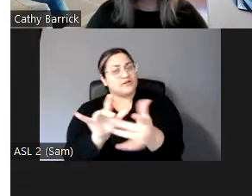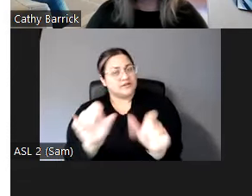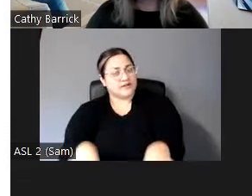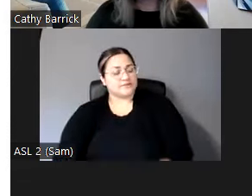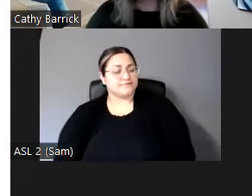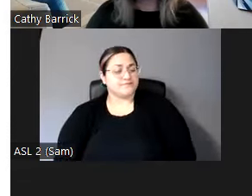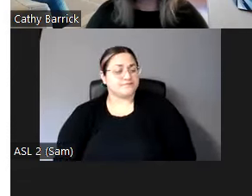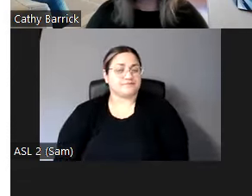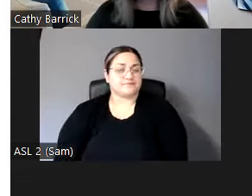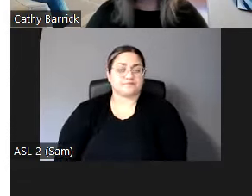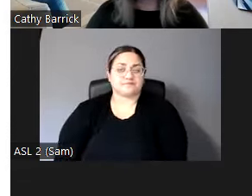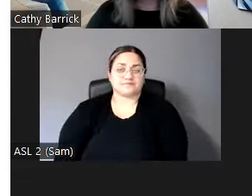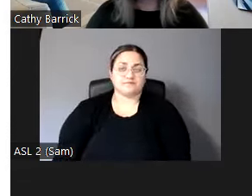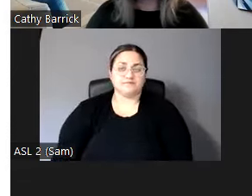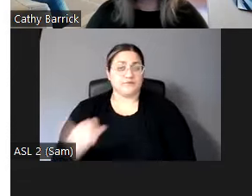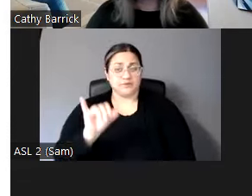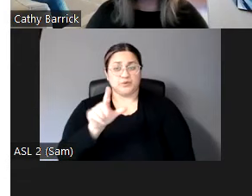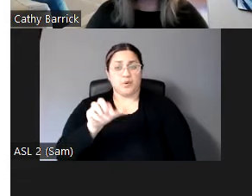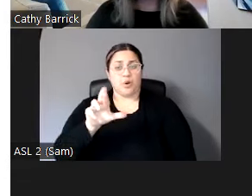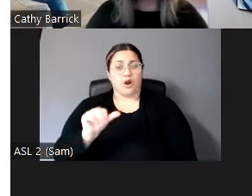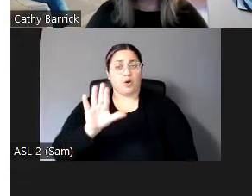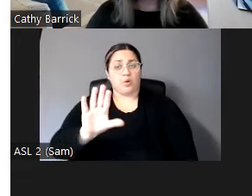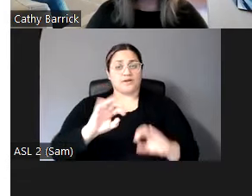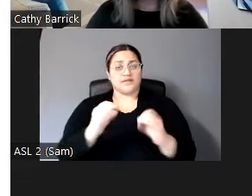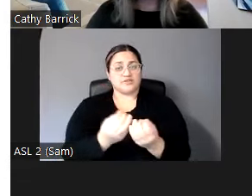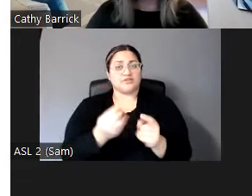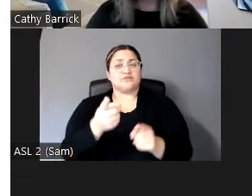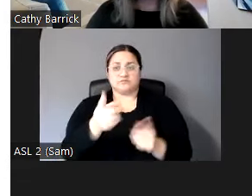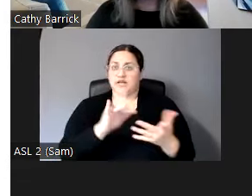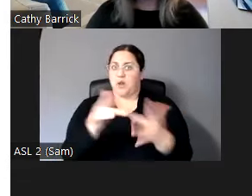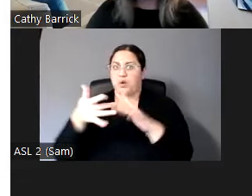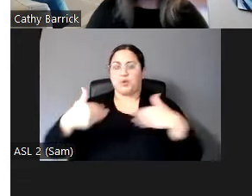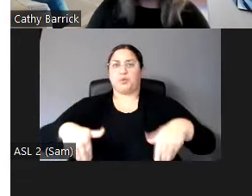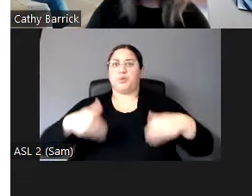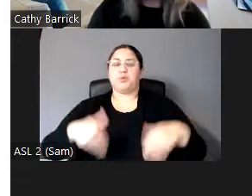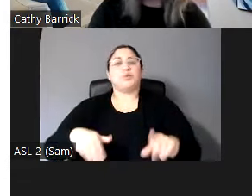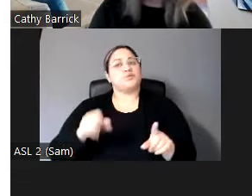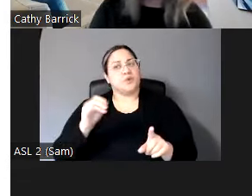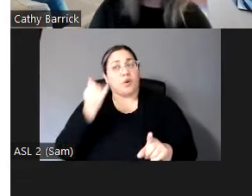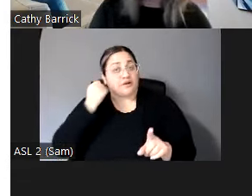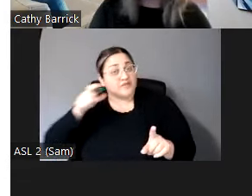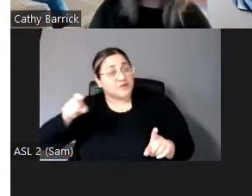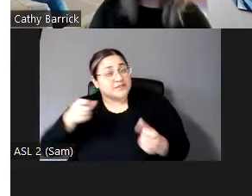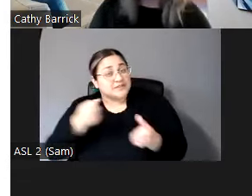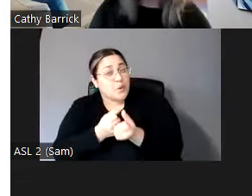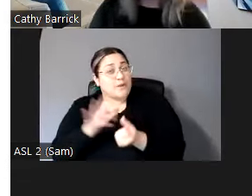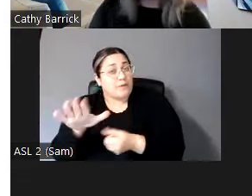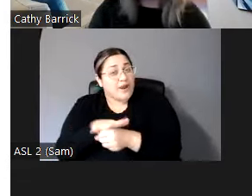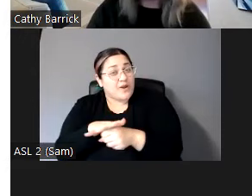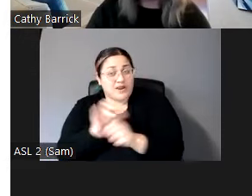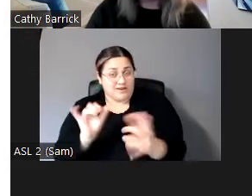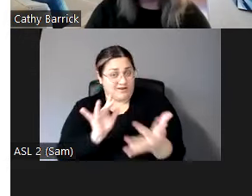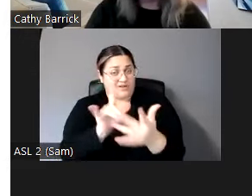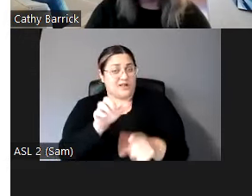connections within different provinces and jurisdictions that she can assist in that capacity as well. I did put up the contact information for both